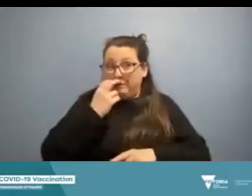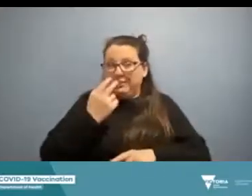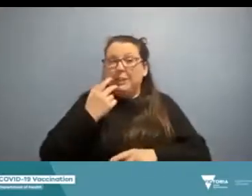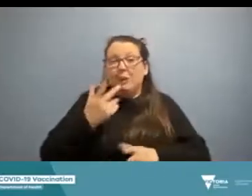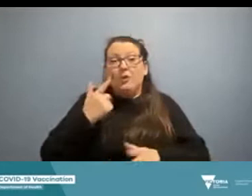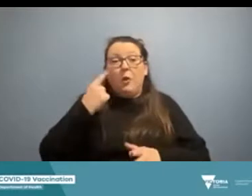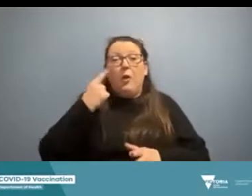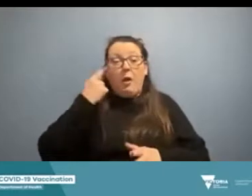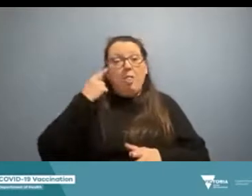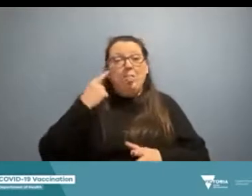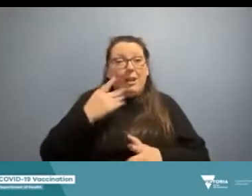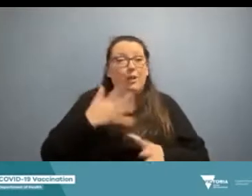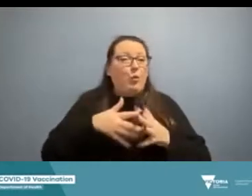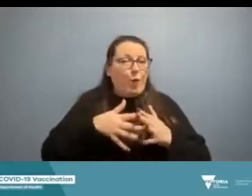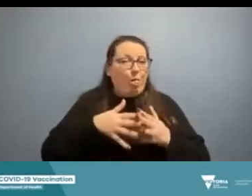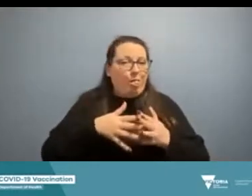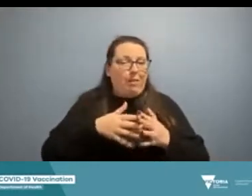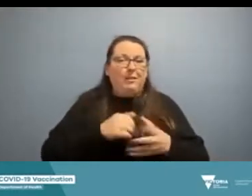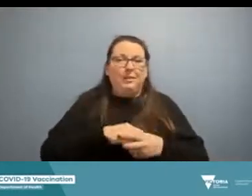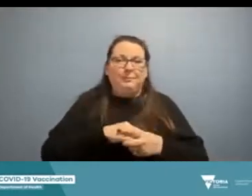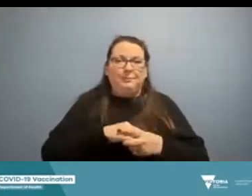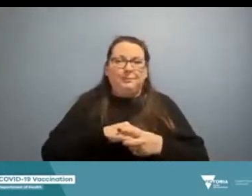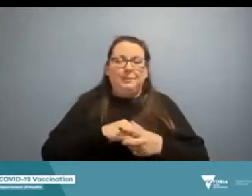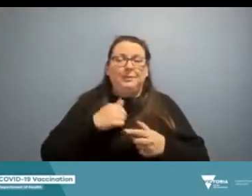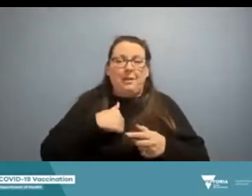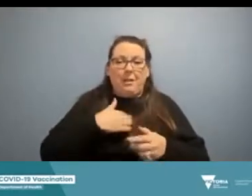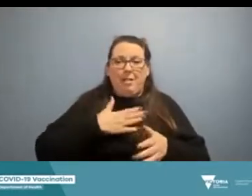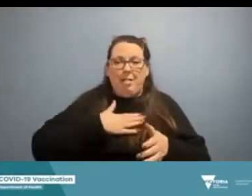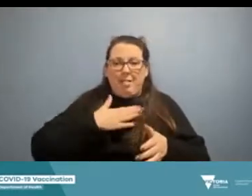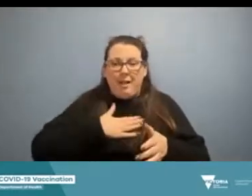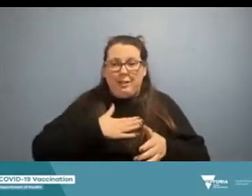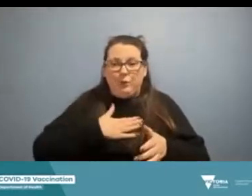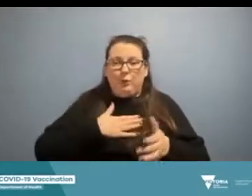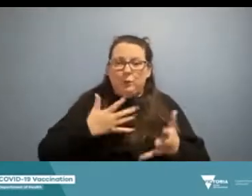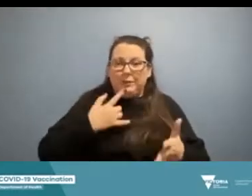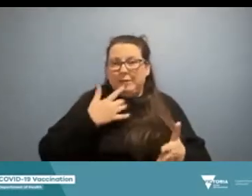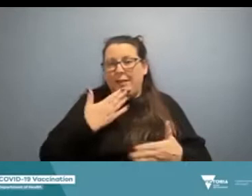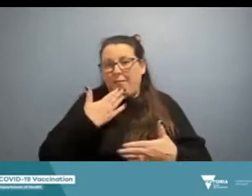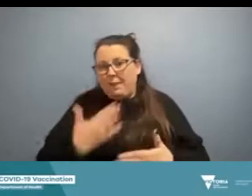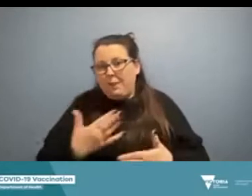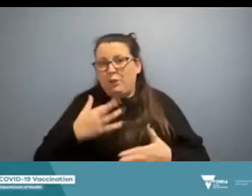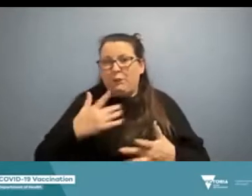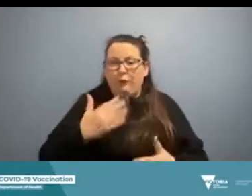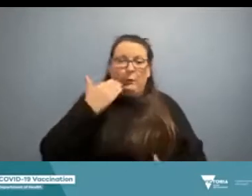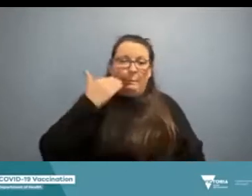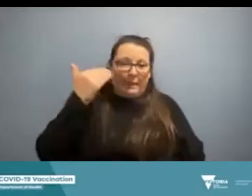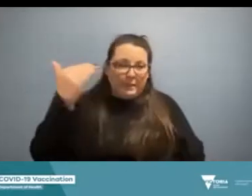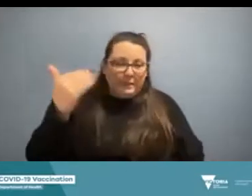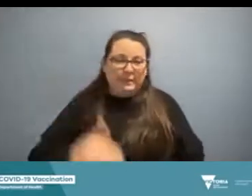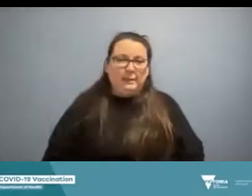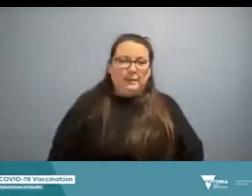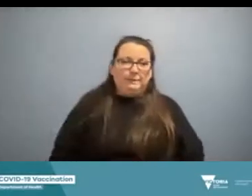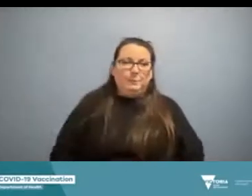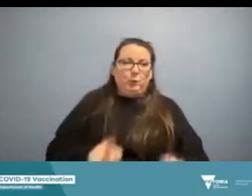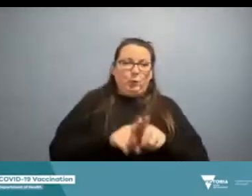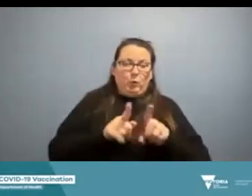worthwhile event. I'd like to call out our great thanks to our guest speakers and our